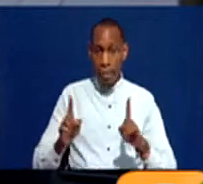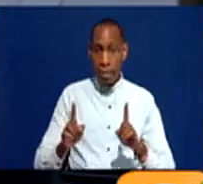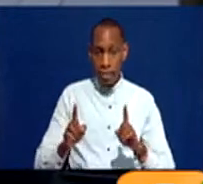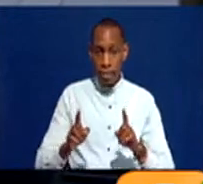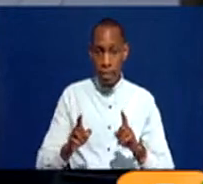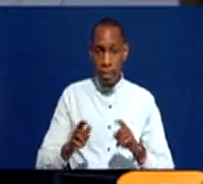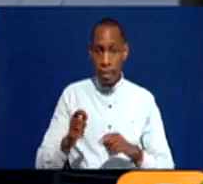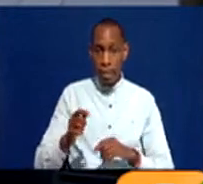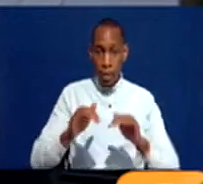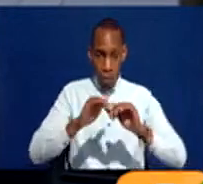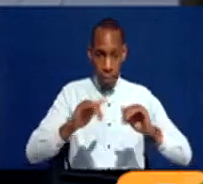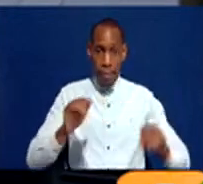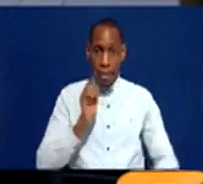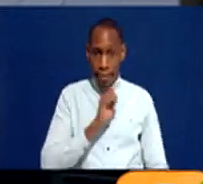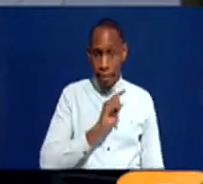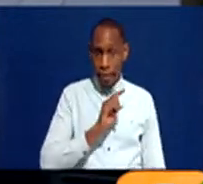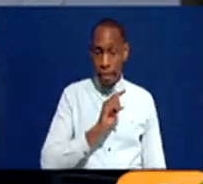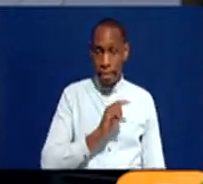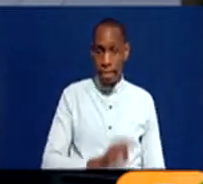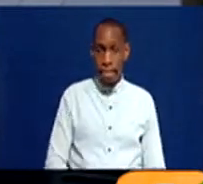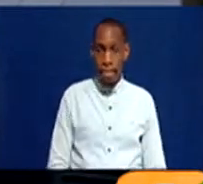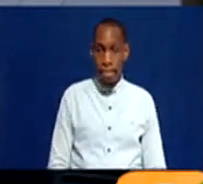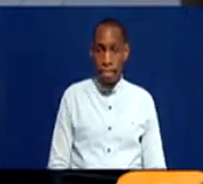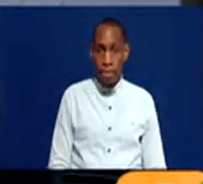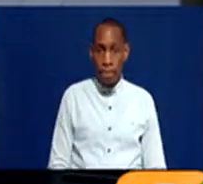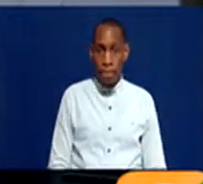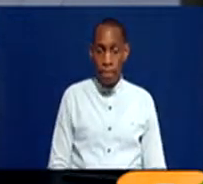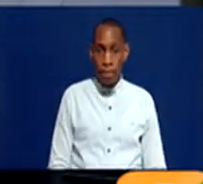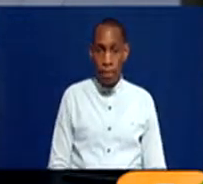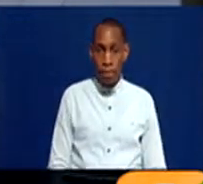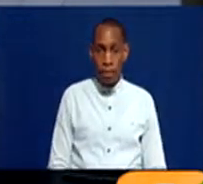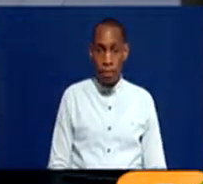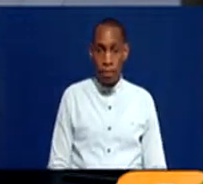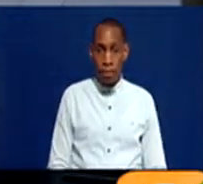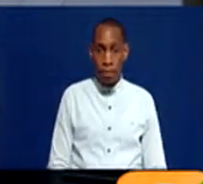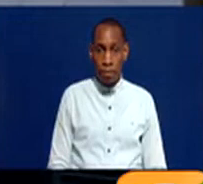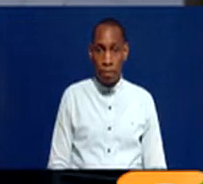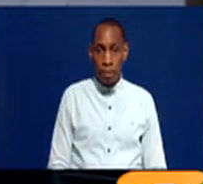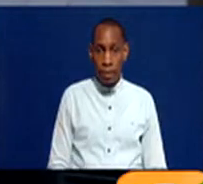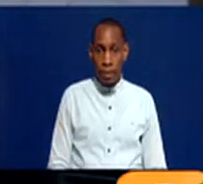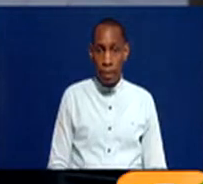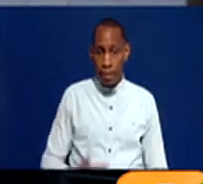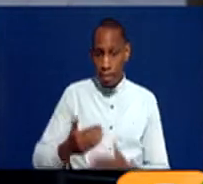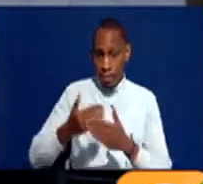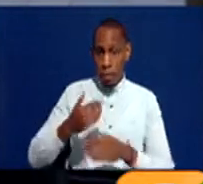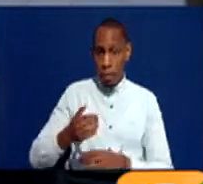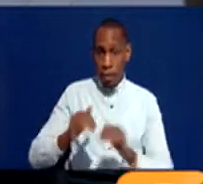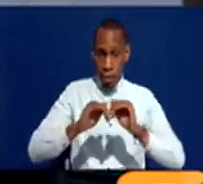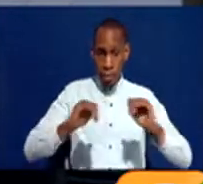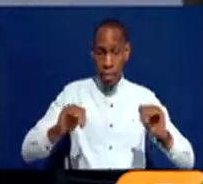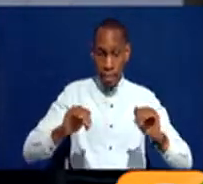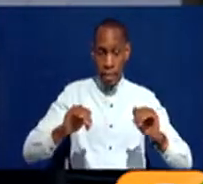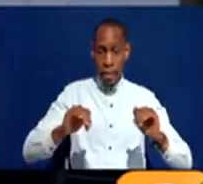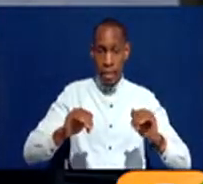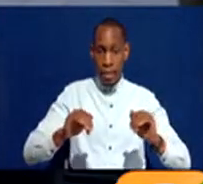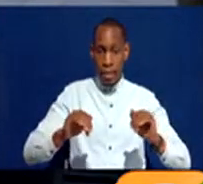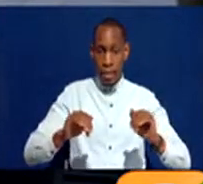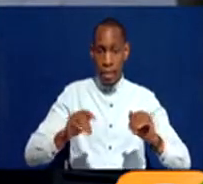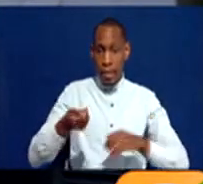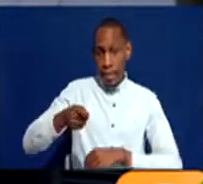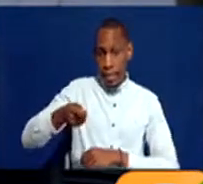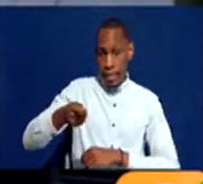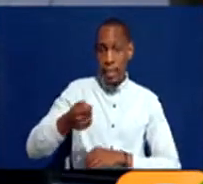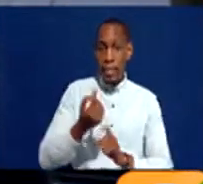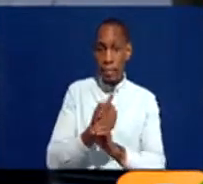nilikuwa nimeseparate and all that. Nilikuwa nimeseparate the